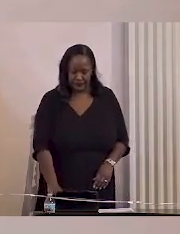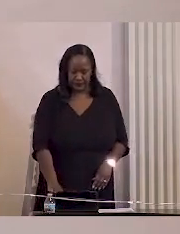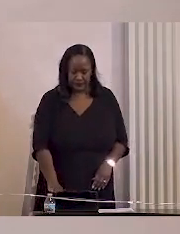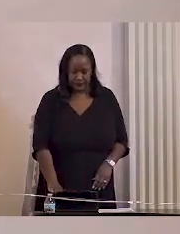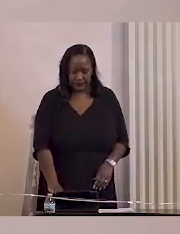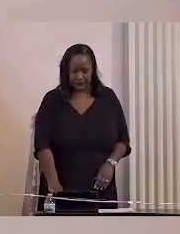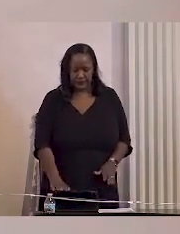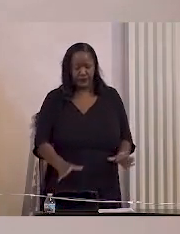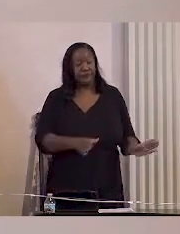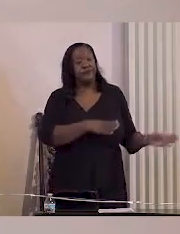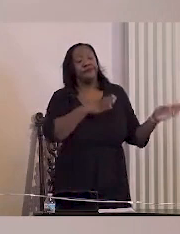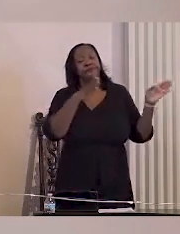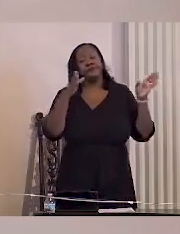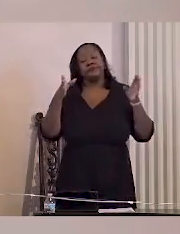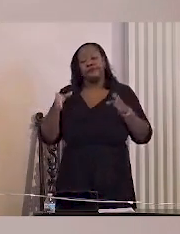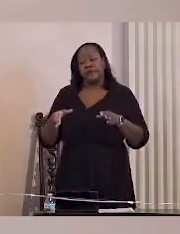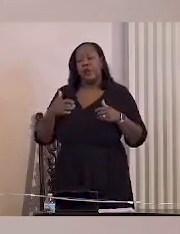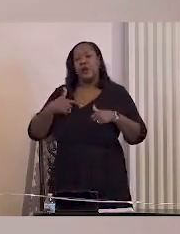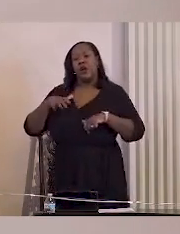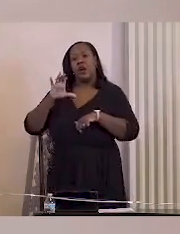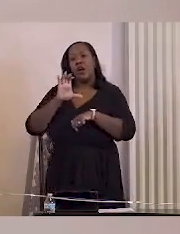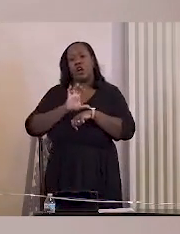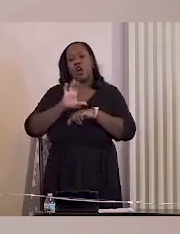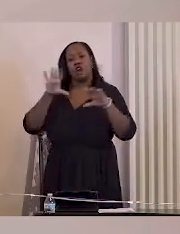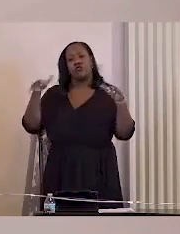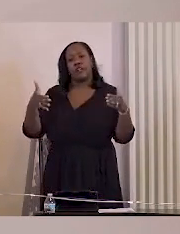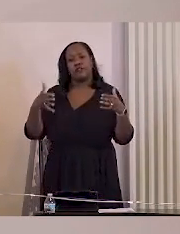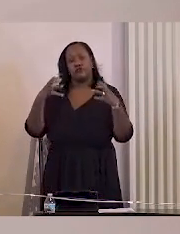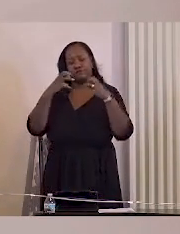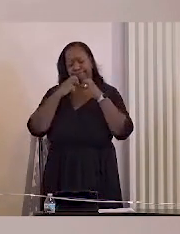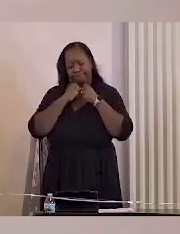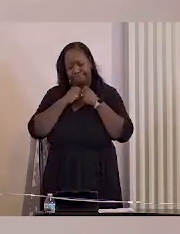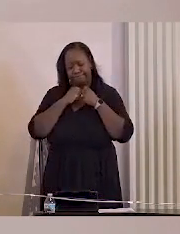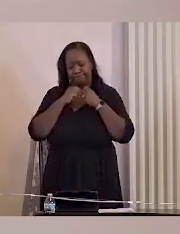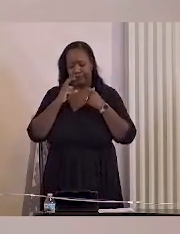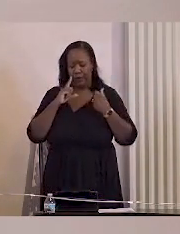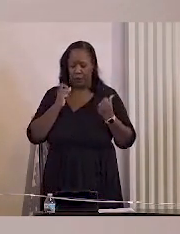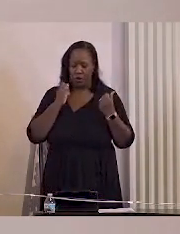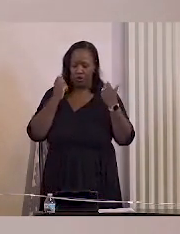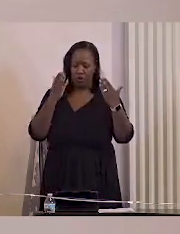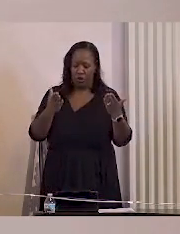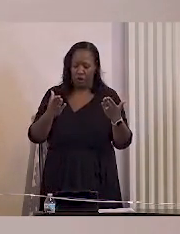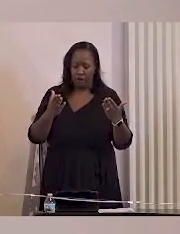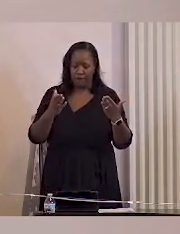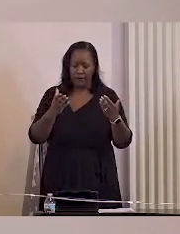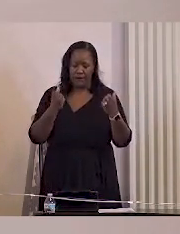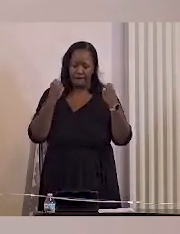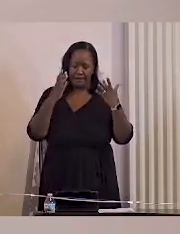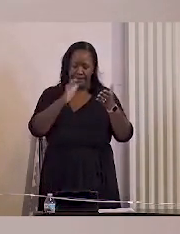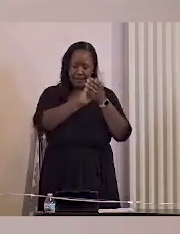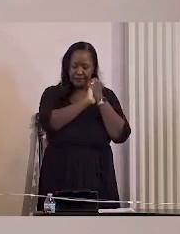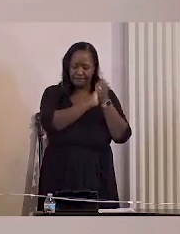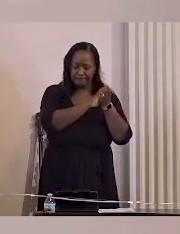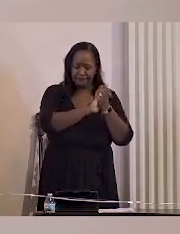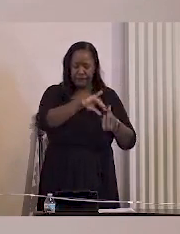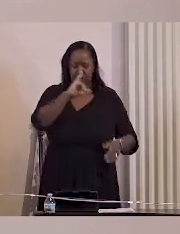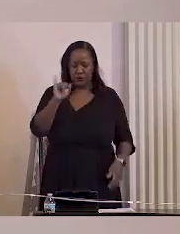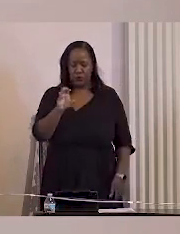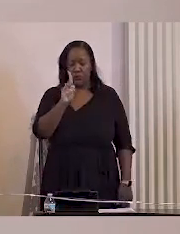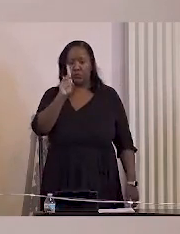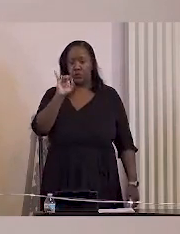Turning now to our time of congregational care, I'd like to offer many congratulations to Judith